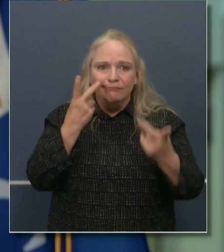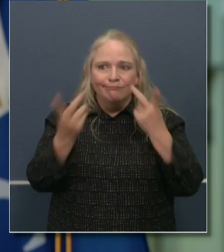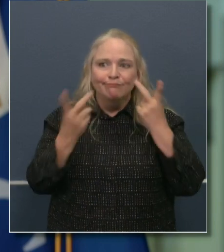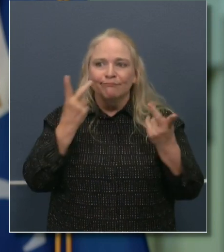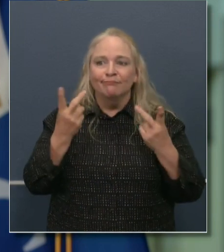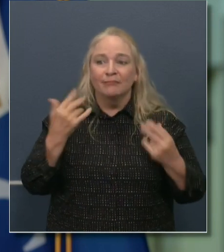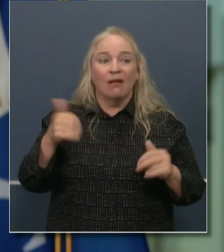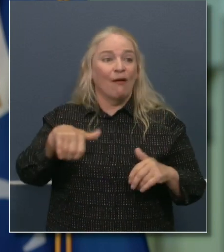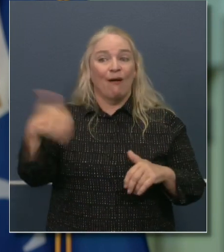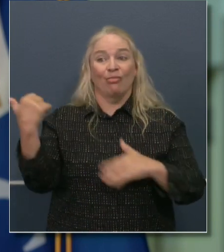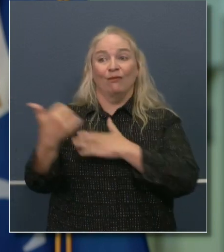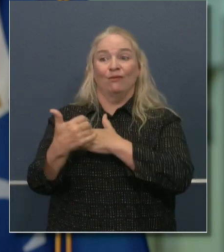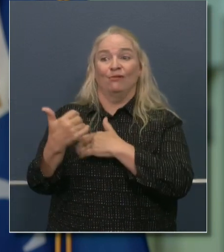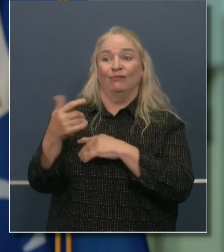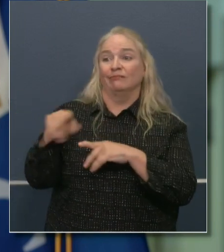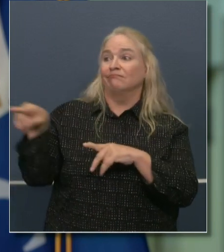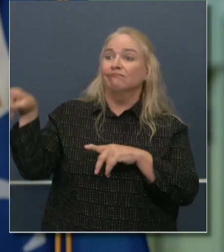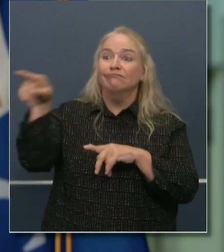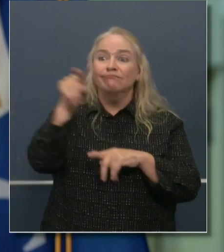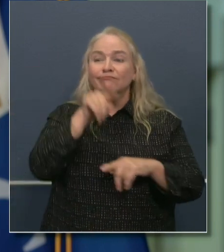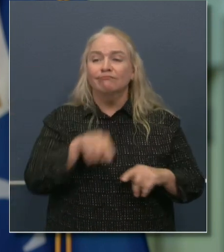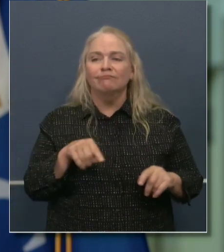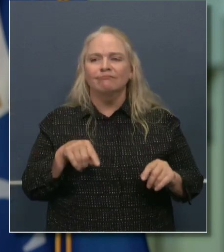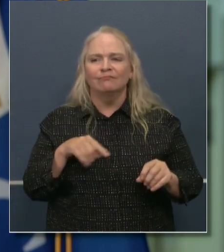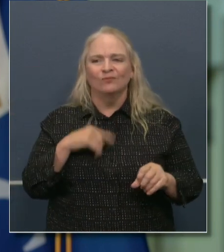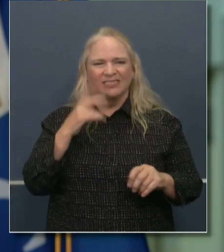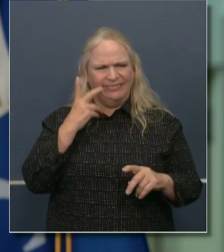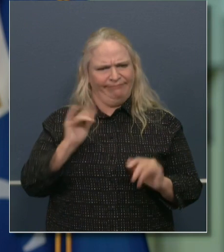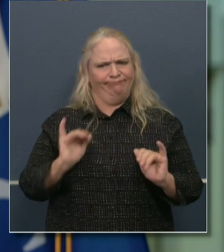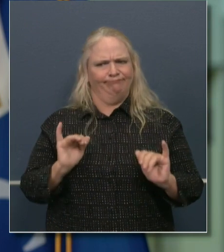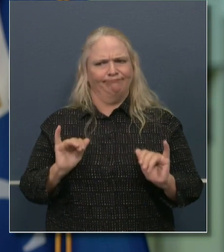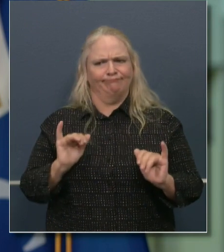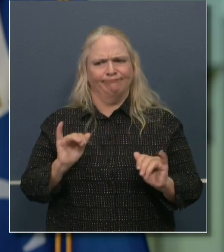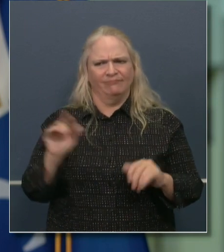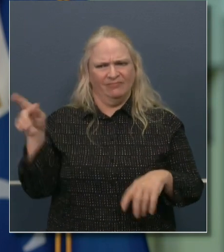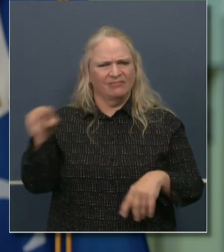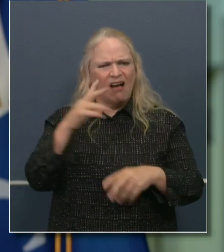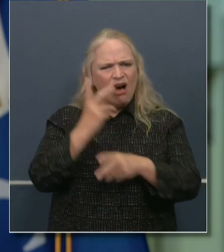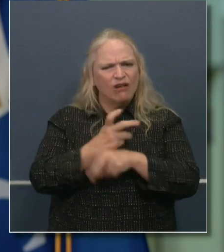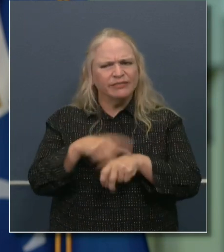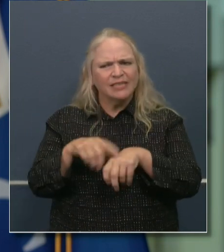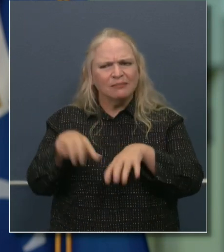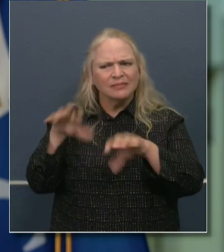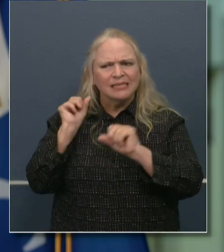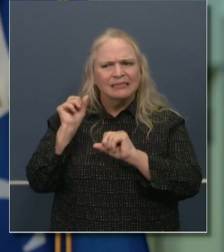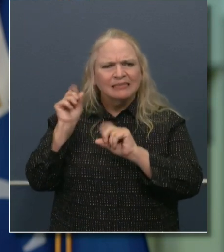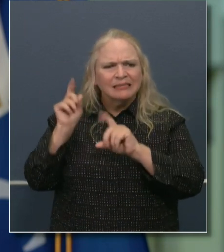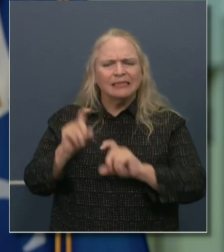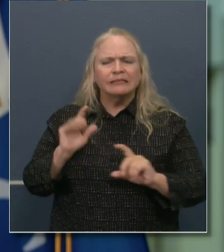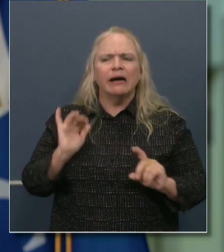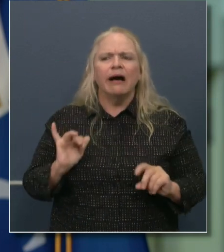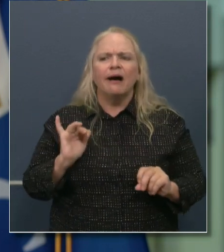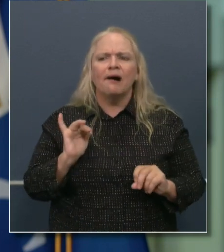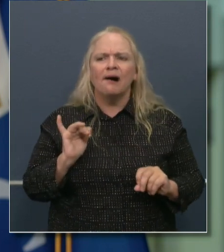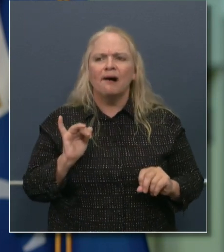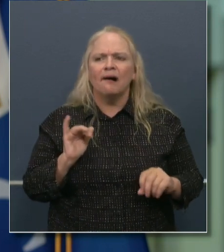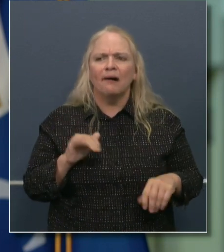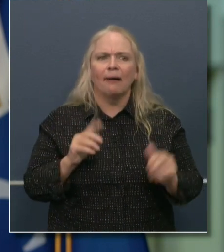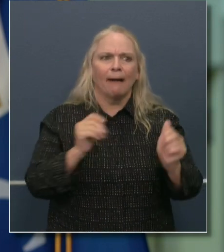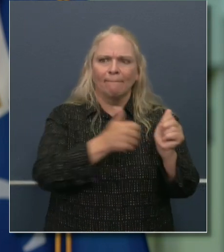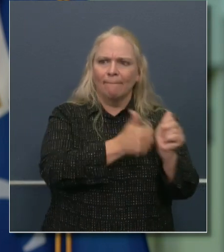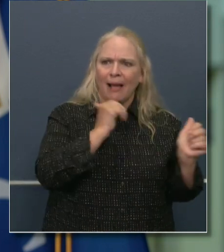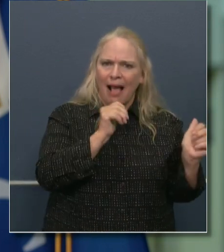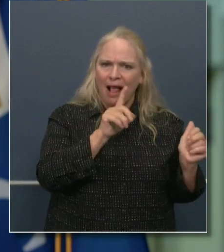the country. We're starting to see constraints again, including time to test results. We've seen